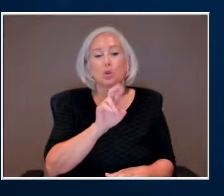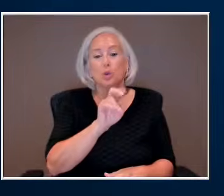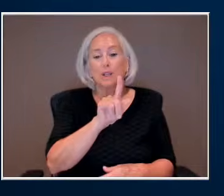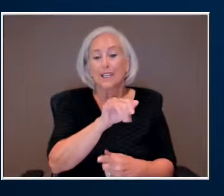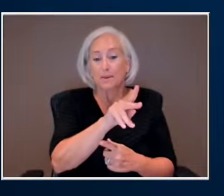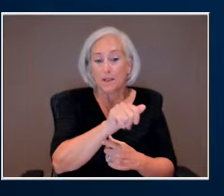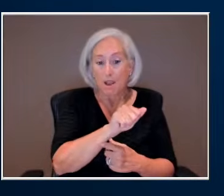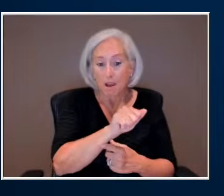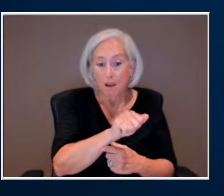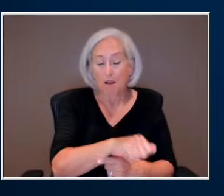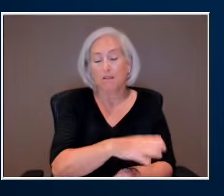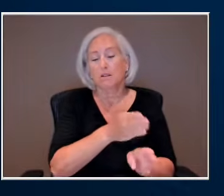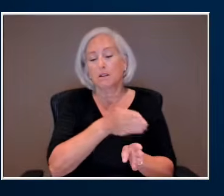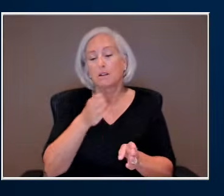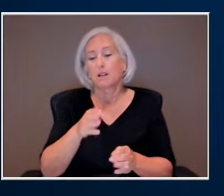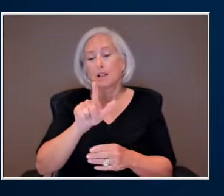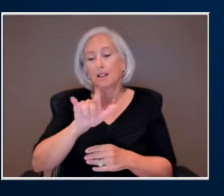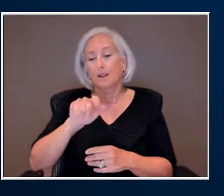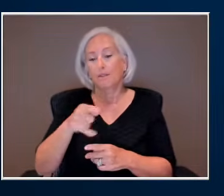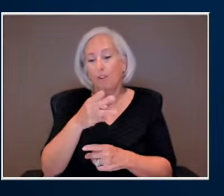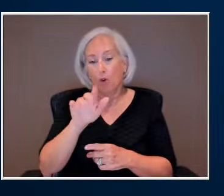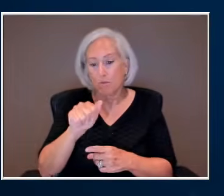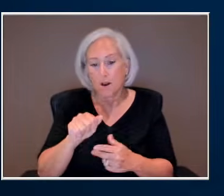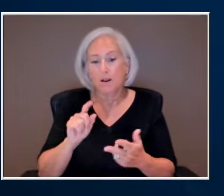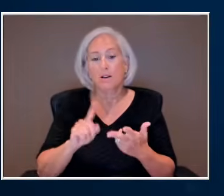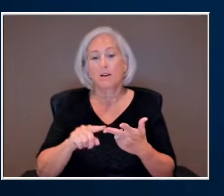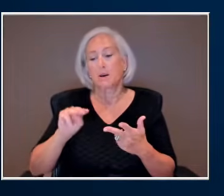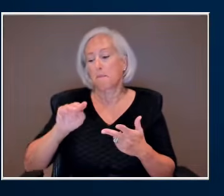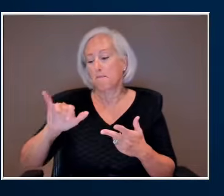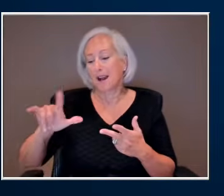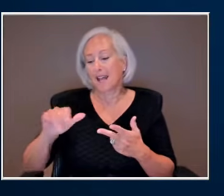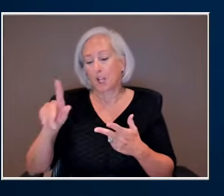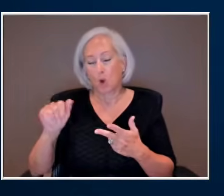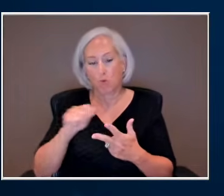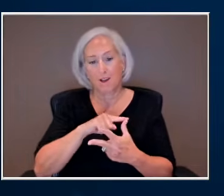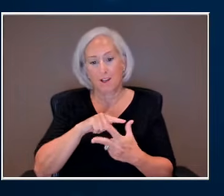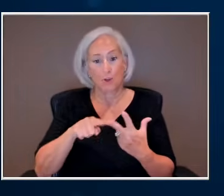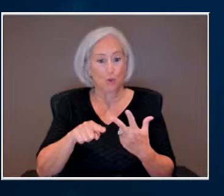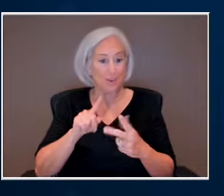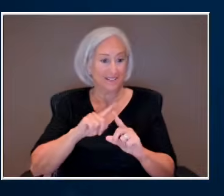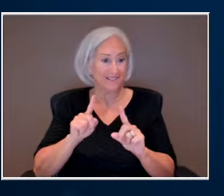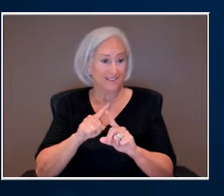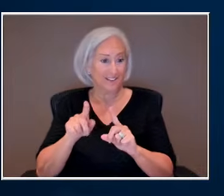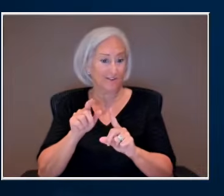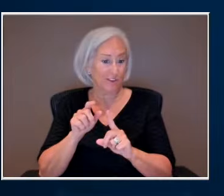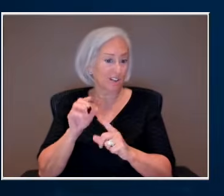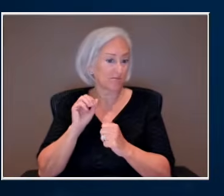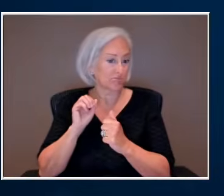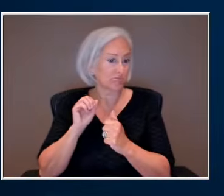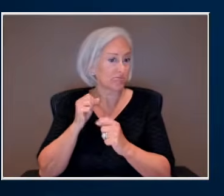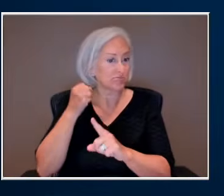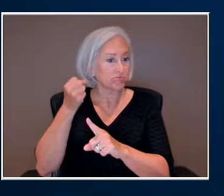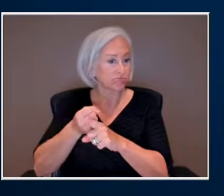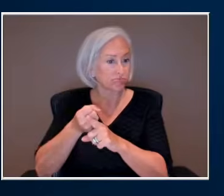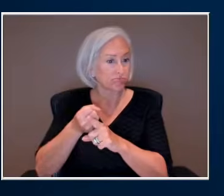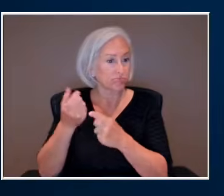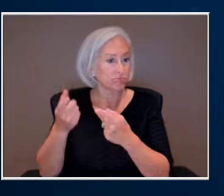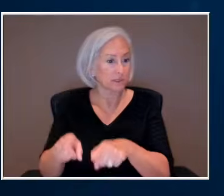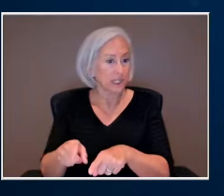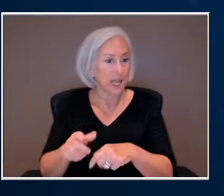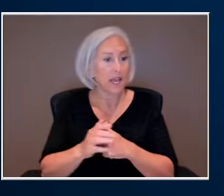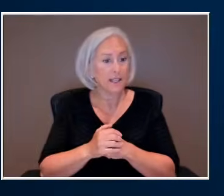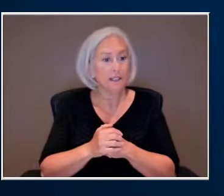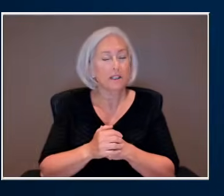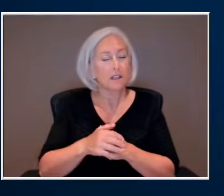myeloma. The CAR T is expanding very quickly. We think also other type of solid cancer is going to be included.